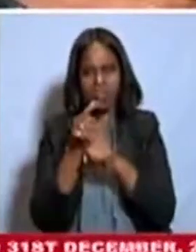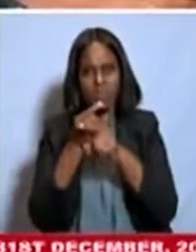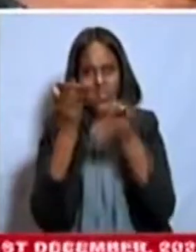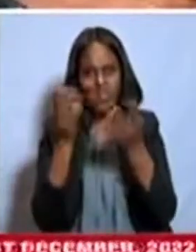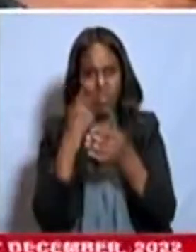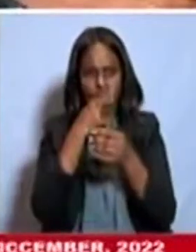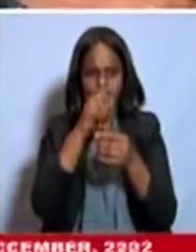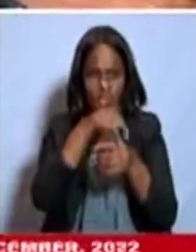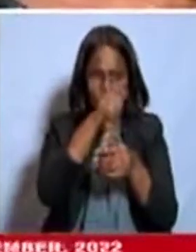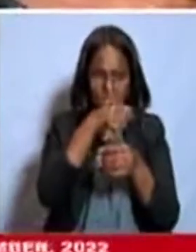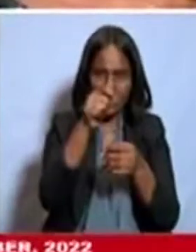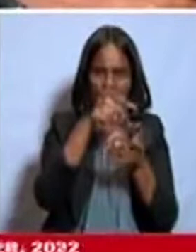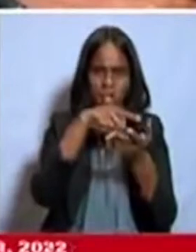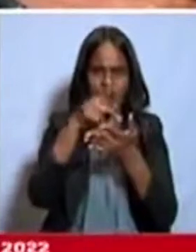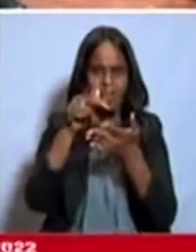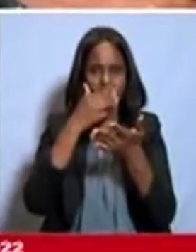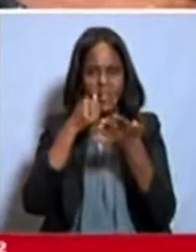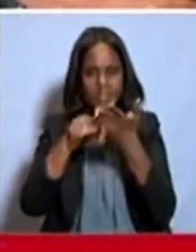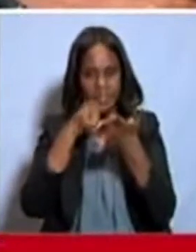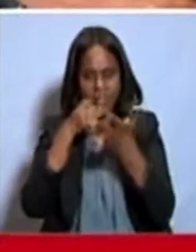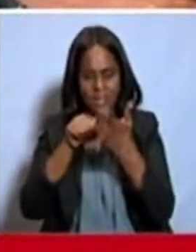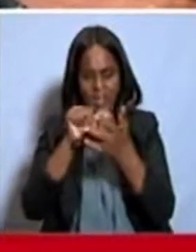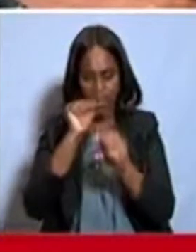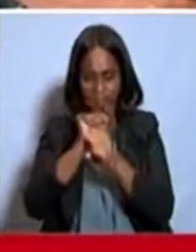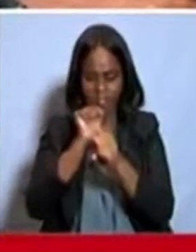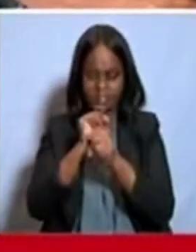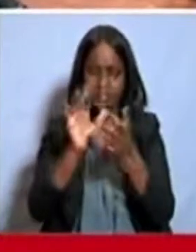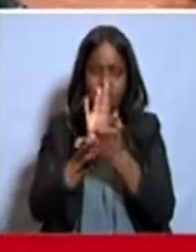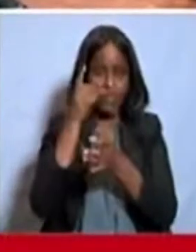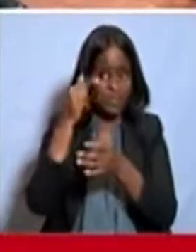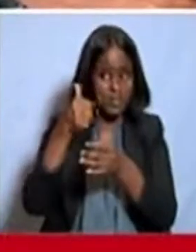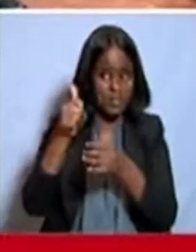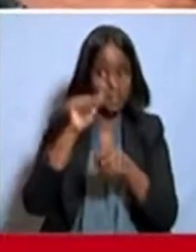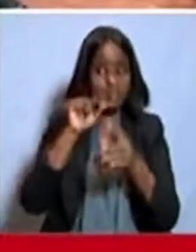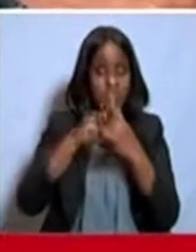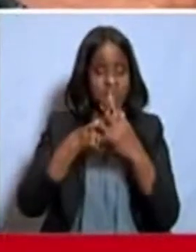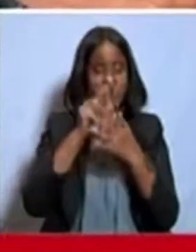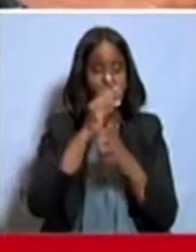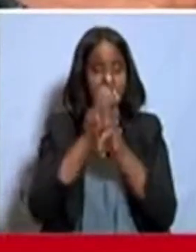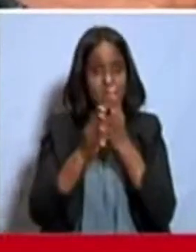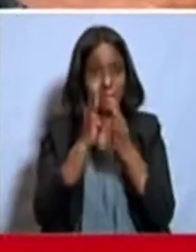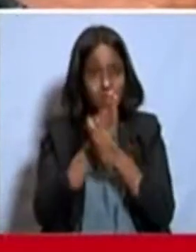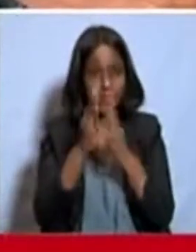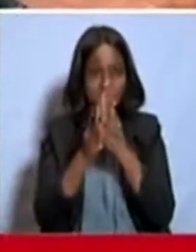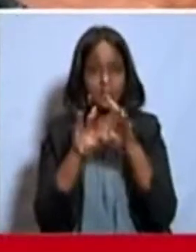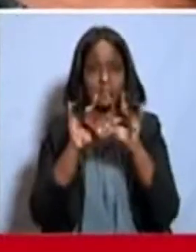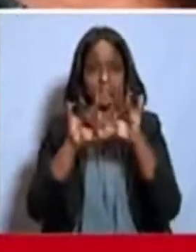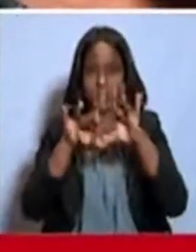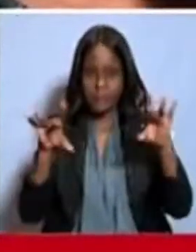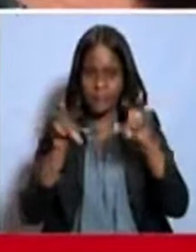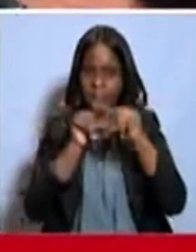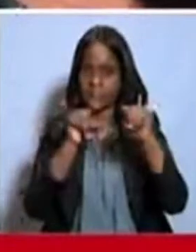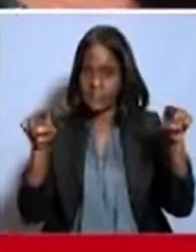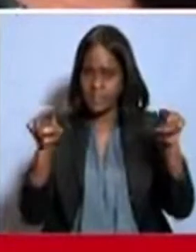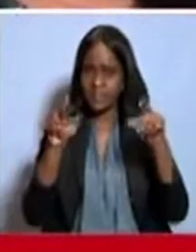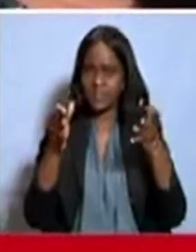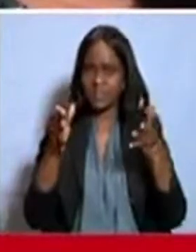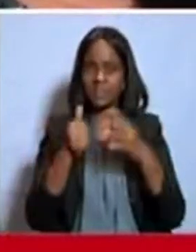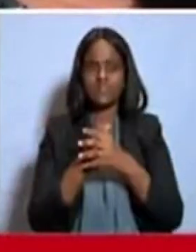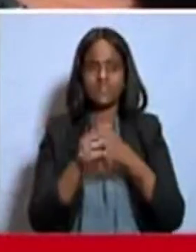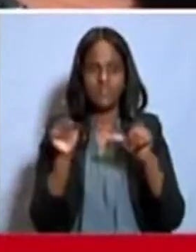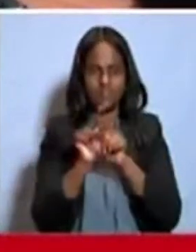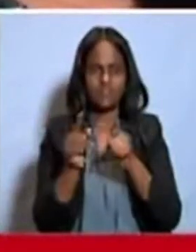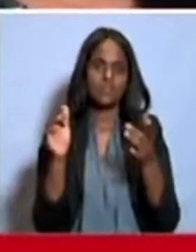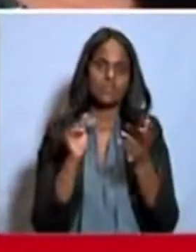who issued any paper, form of paper or document for them to be on that piece of land,